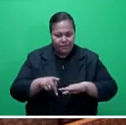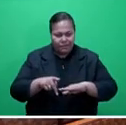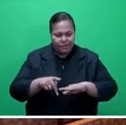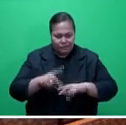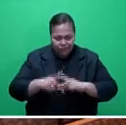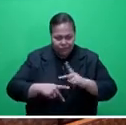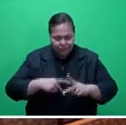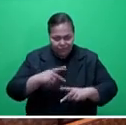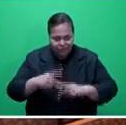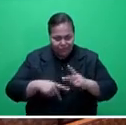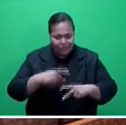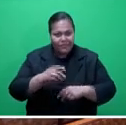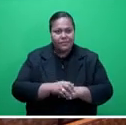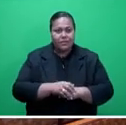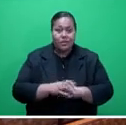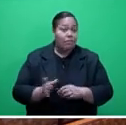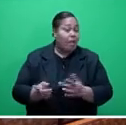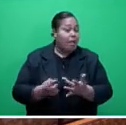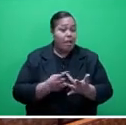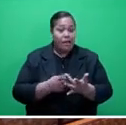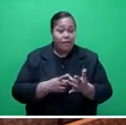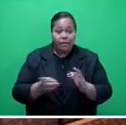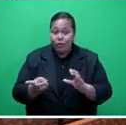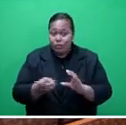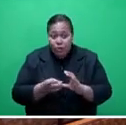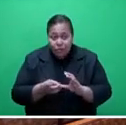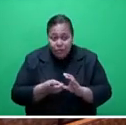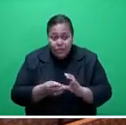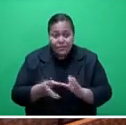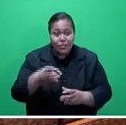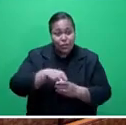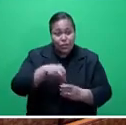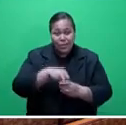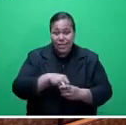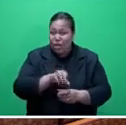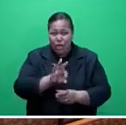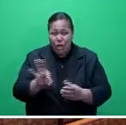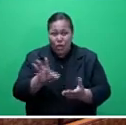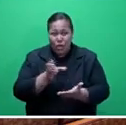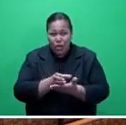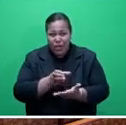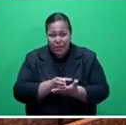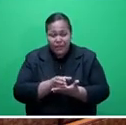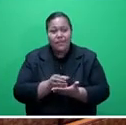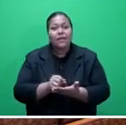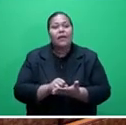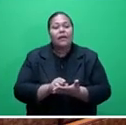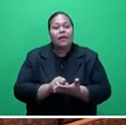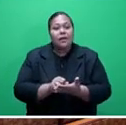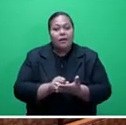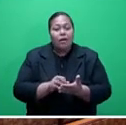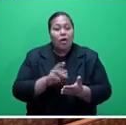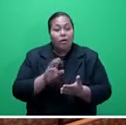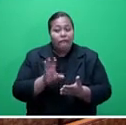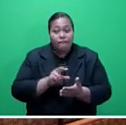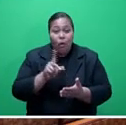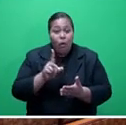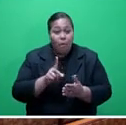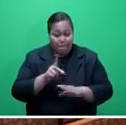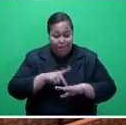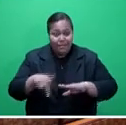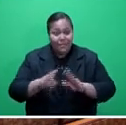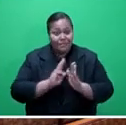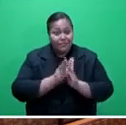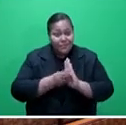other documents, including the uncorrected version of the Hansard reports and